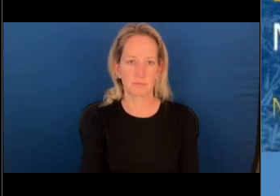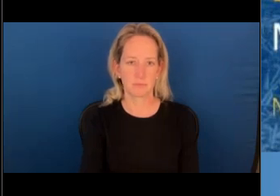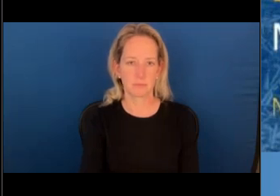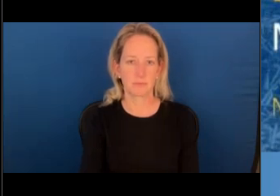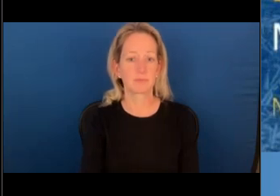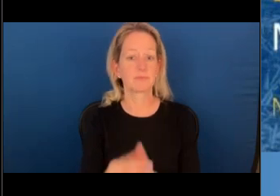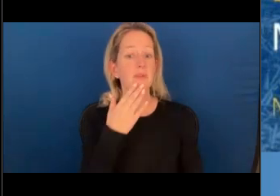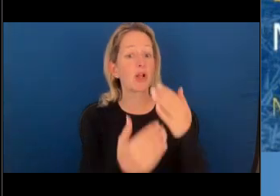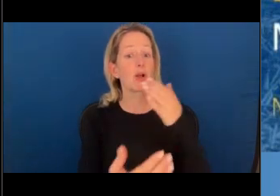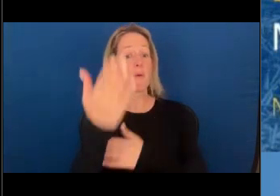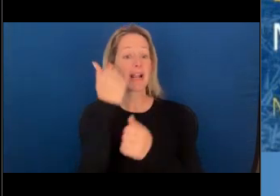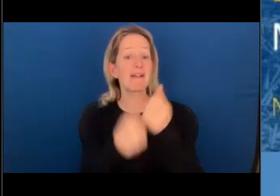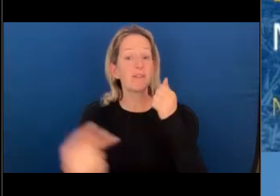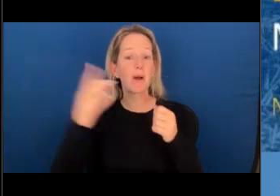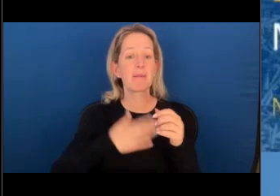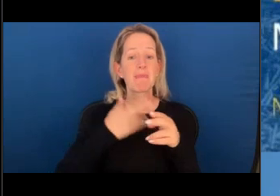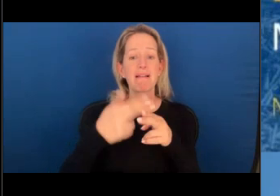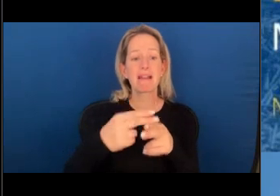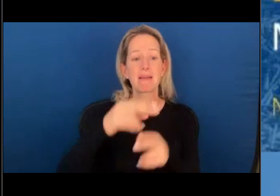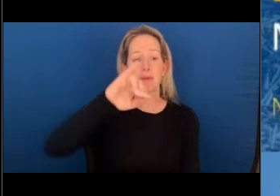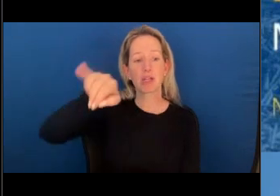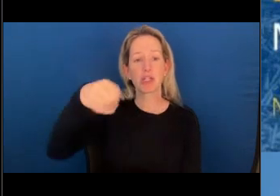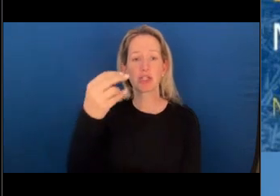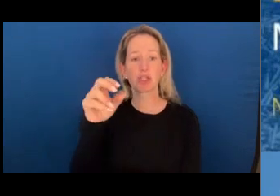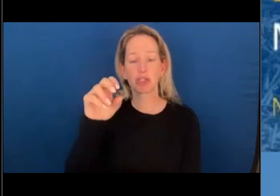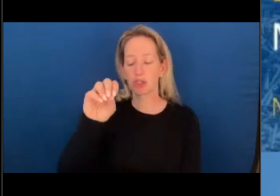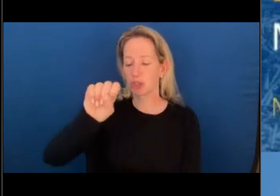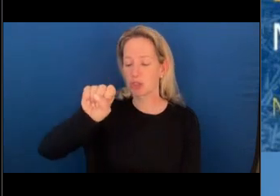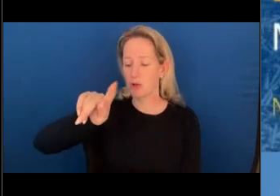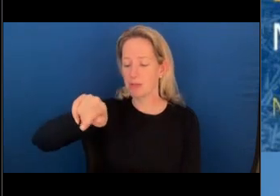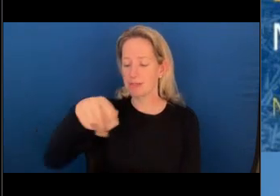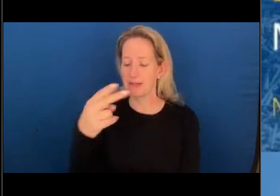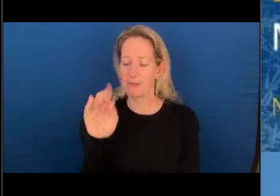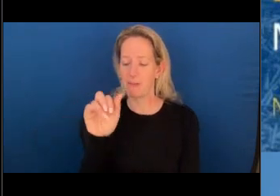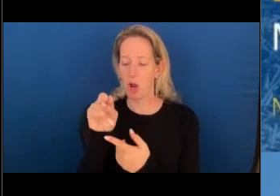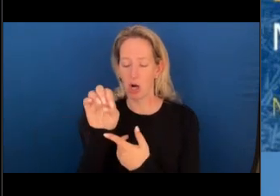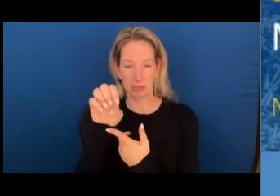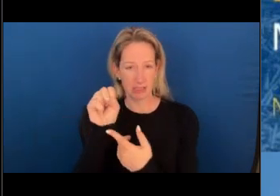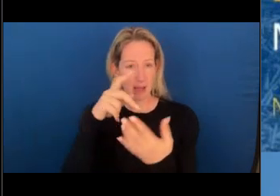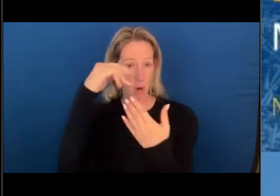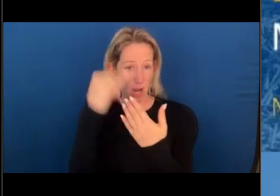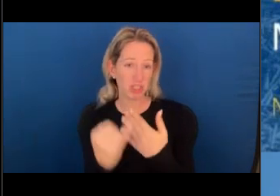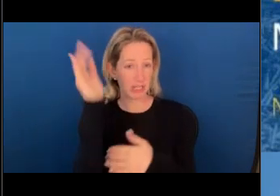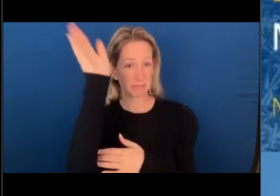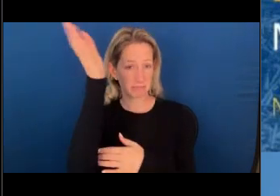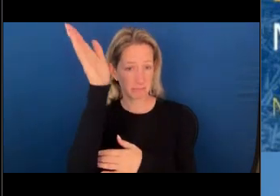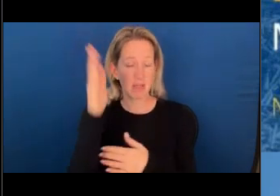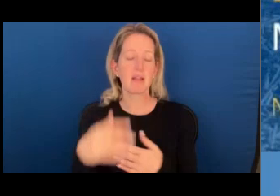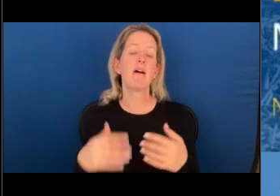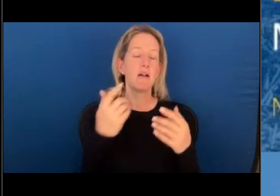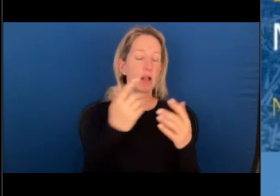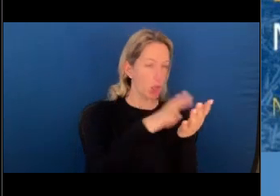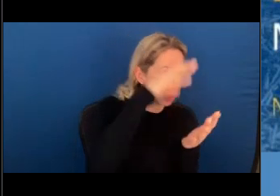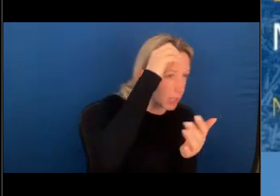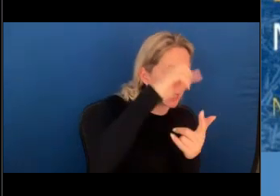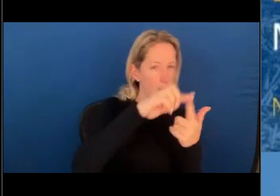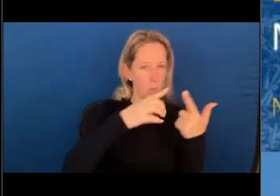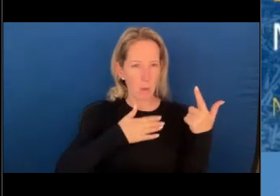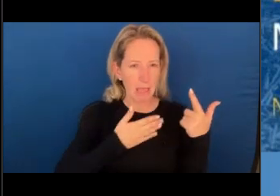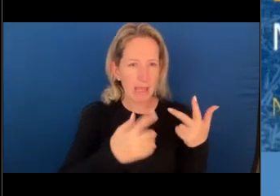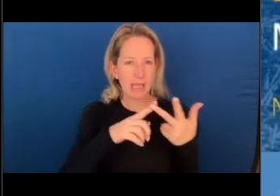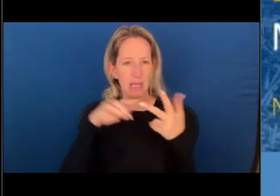Morning, everyone. My name is Joseph Barnes, and I will be presenting on my project called From Learning to Willing to Doing, a collaborative approach to implementing